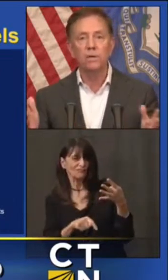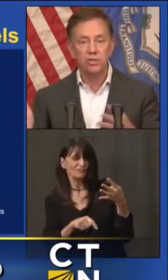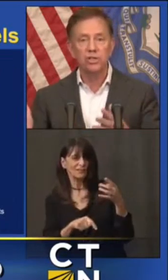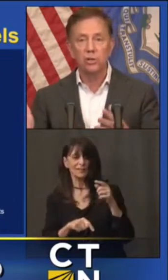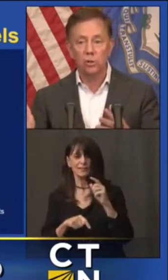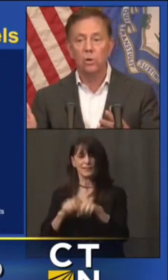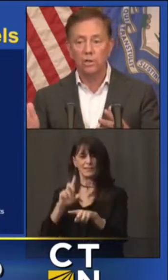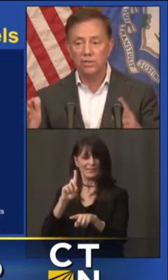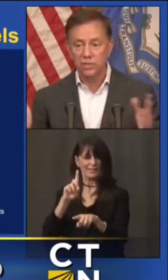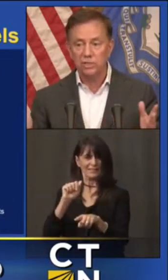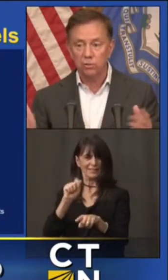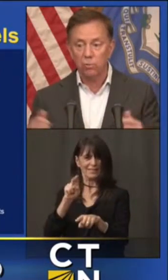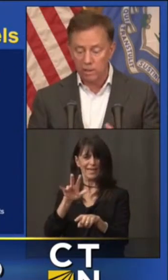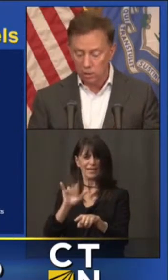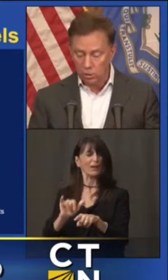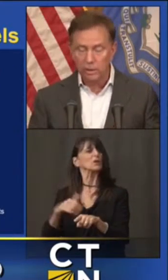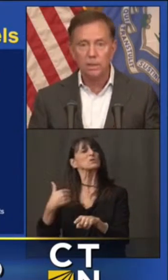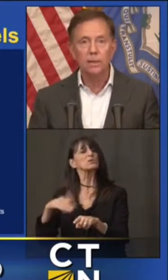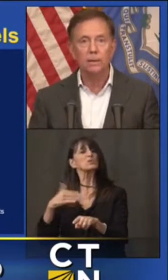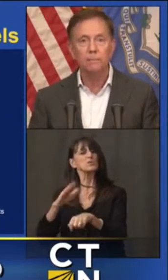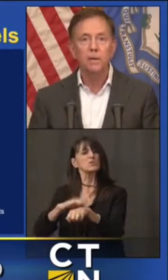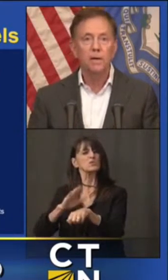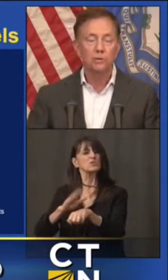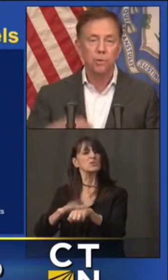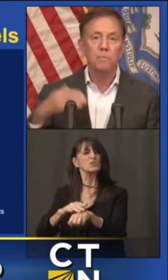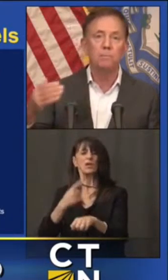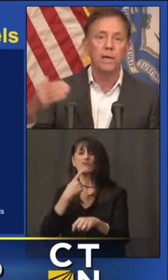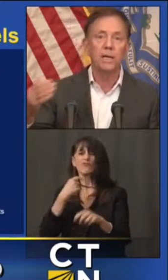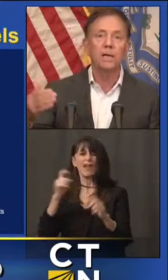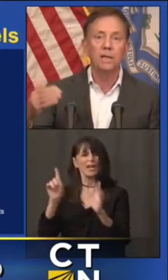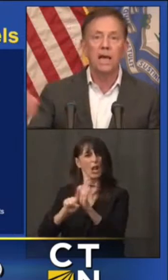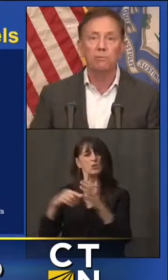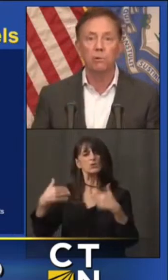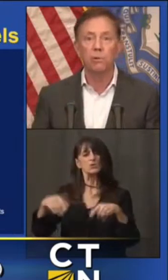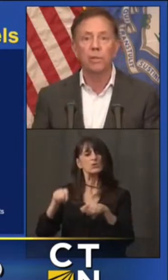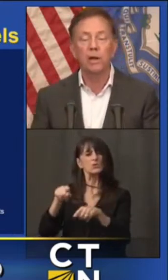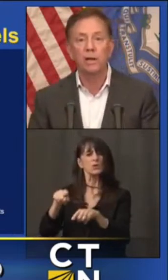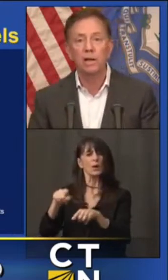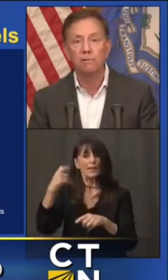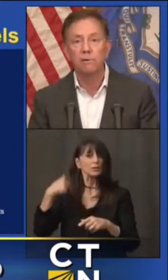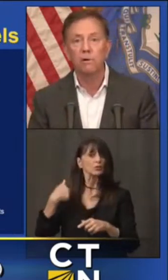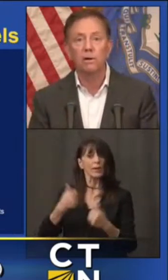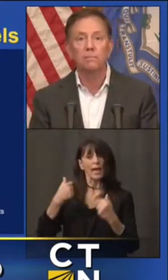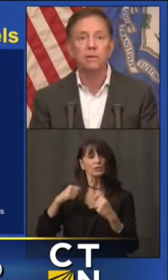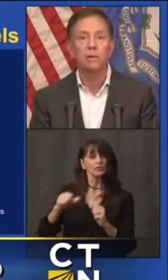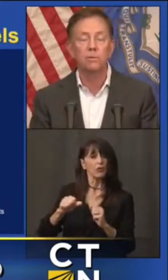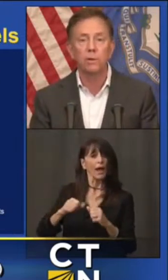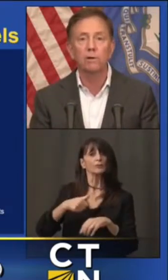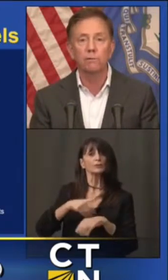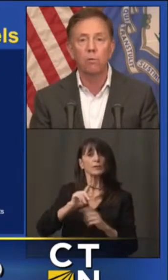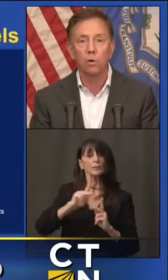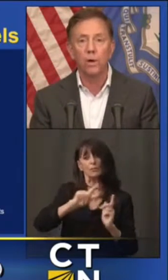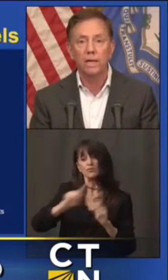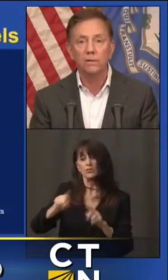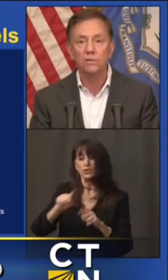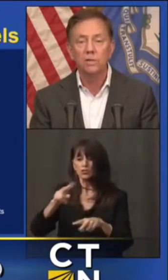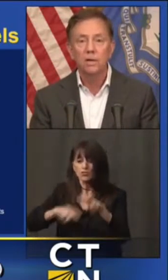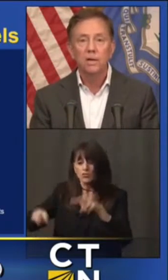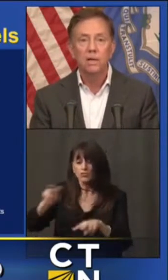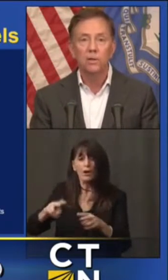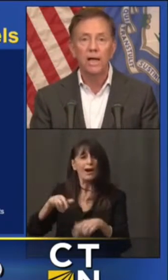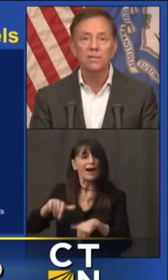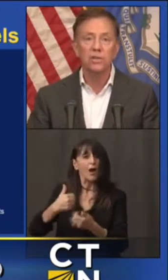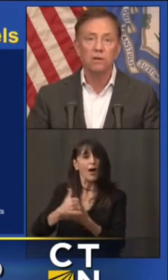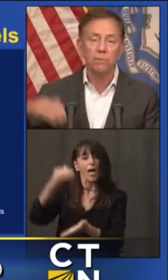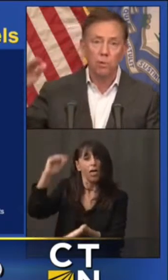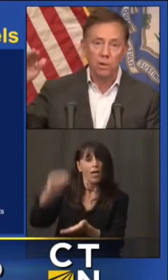is still on this as a red alert because we've been bringing in the cavalry there now for 3 or 4 weeks.